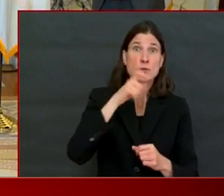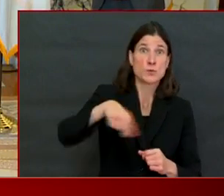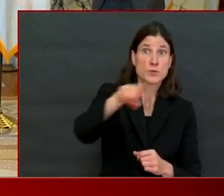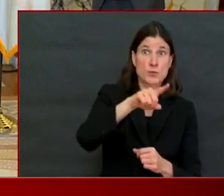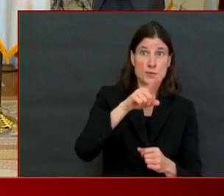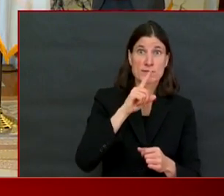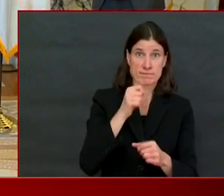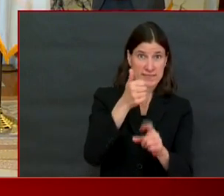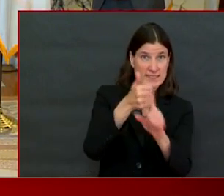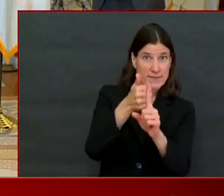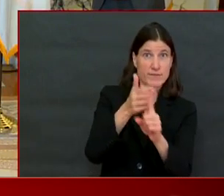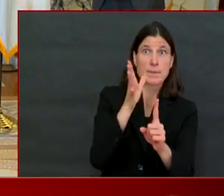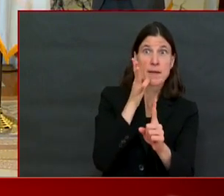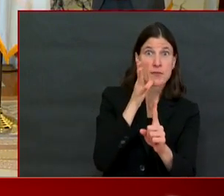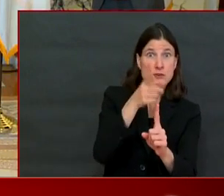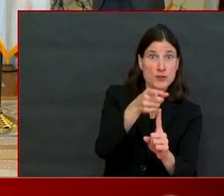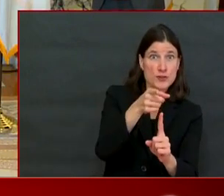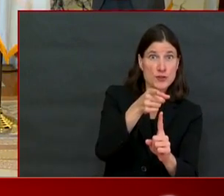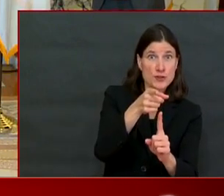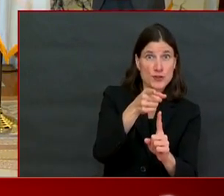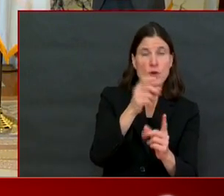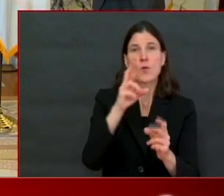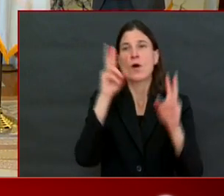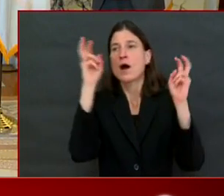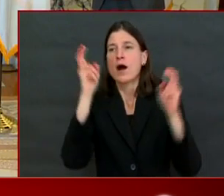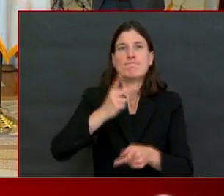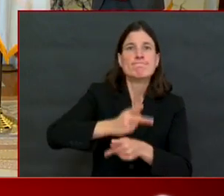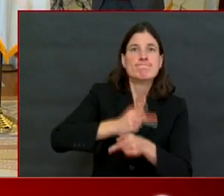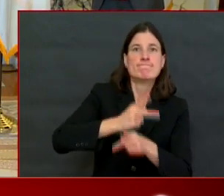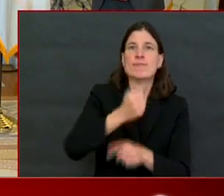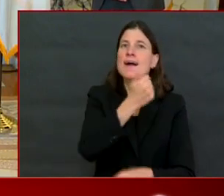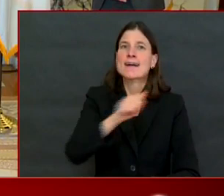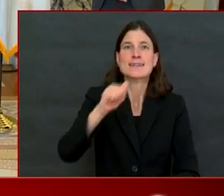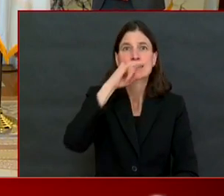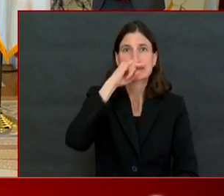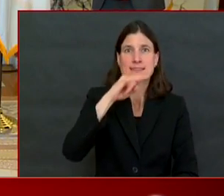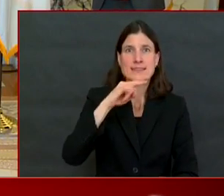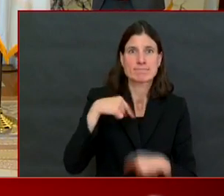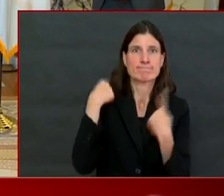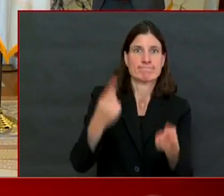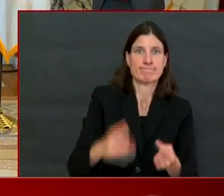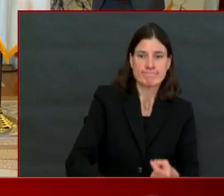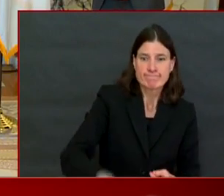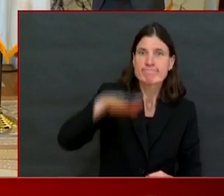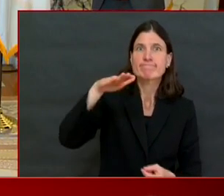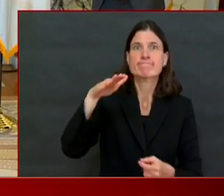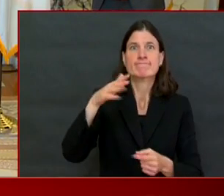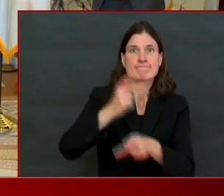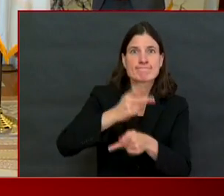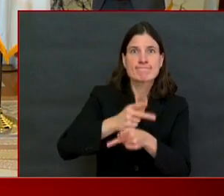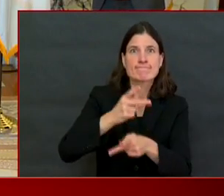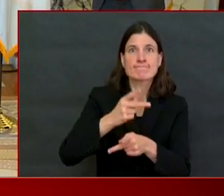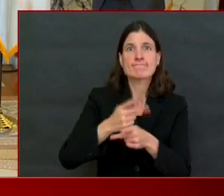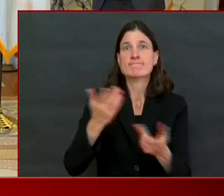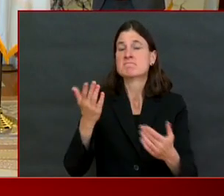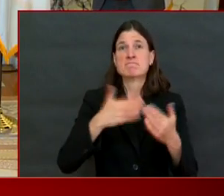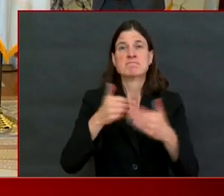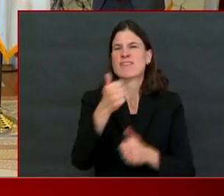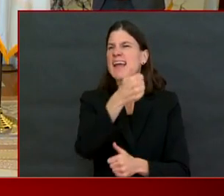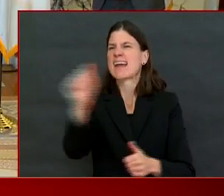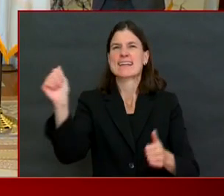then those who figuratively serve as mothers to many, godmothers, so many